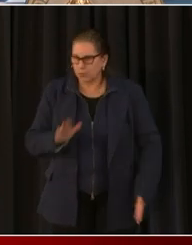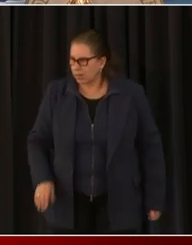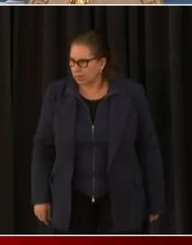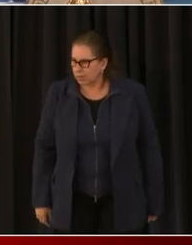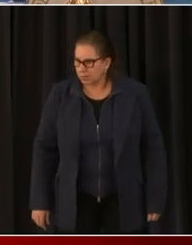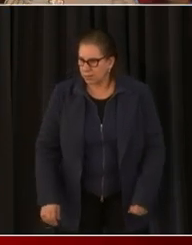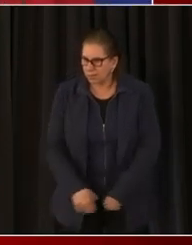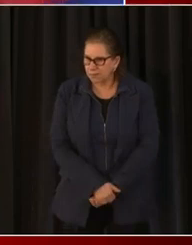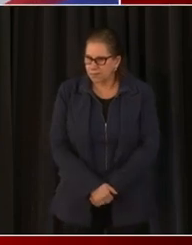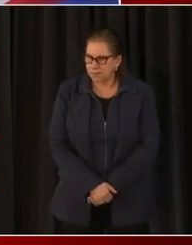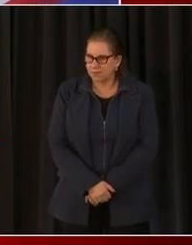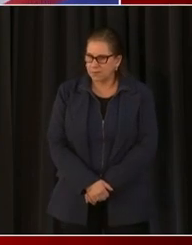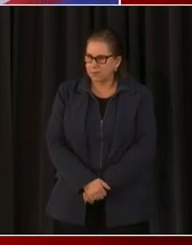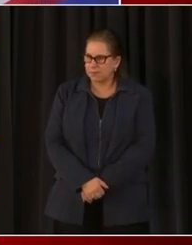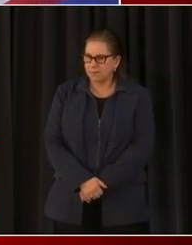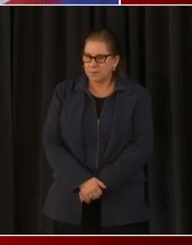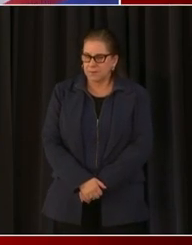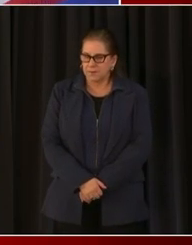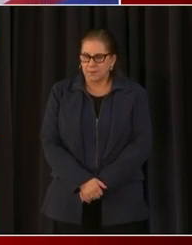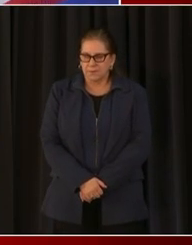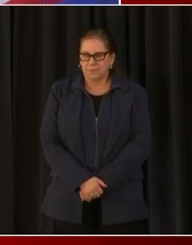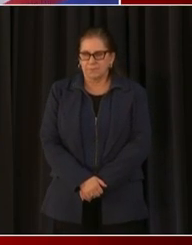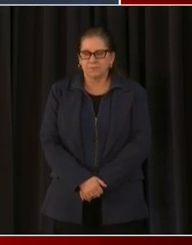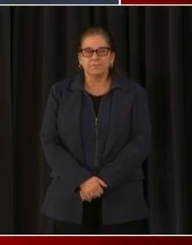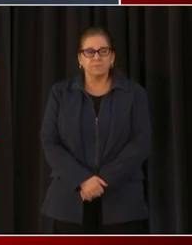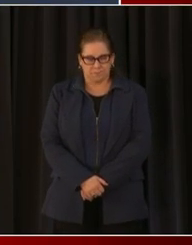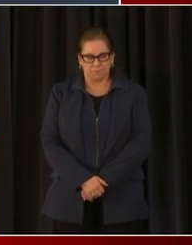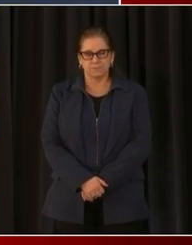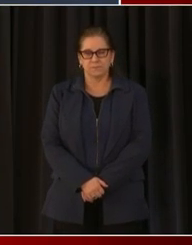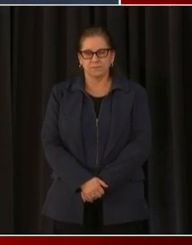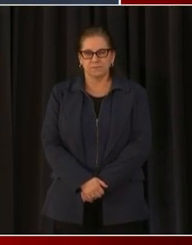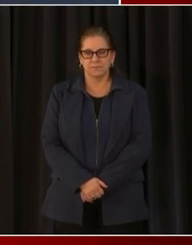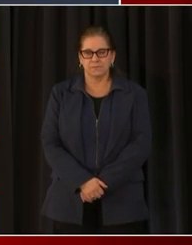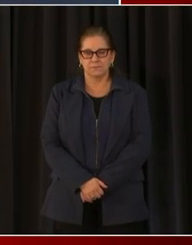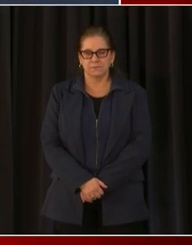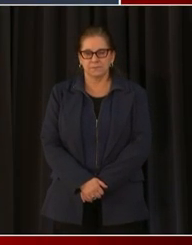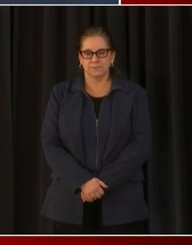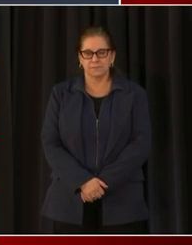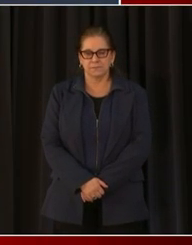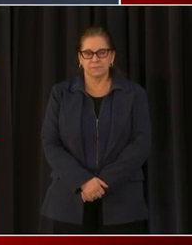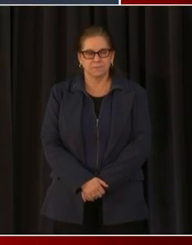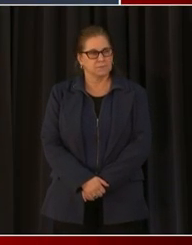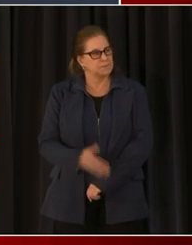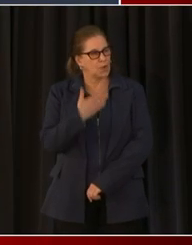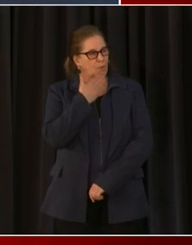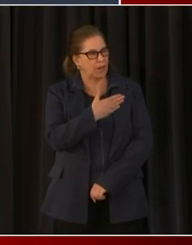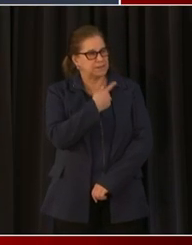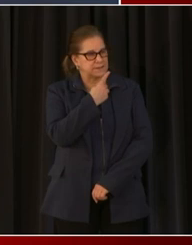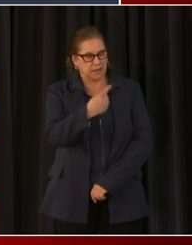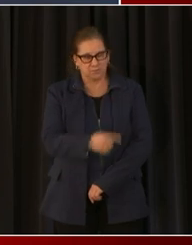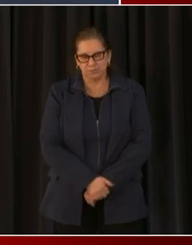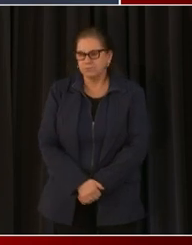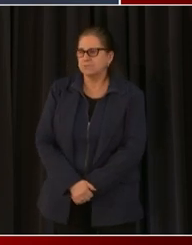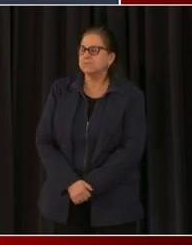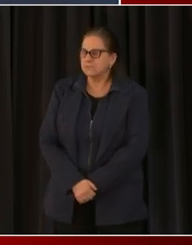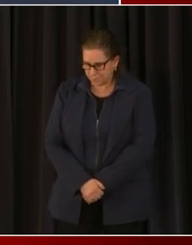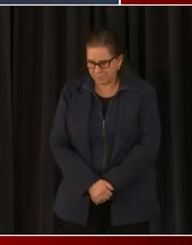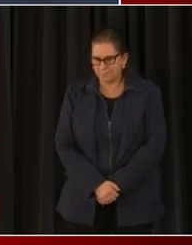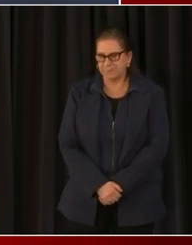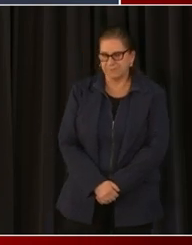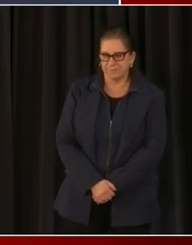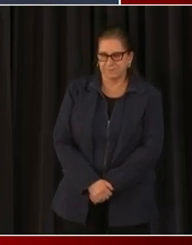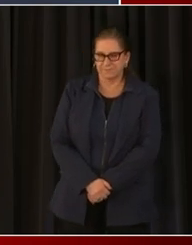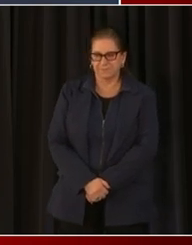Well said. I don't know if I have much to add to that because that's the sentiment of where I am. It was